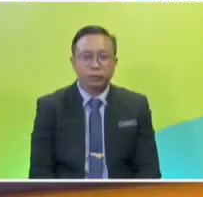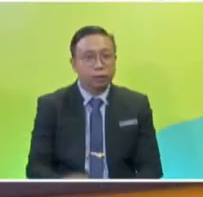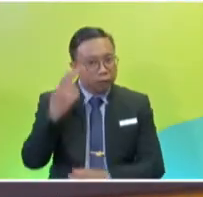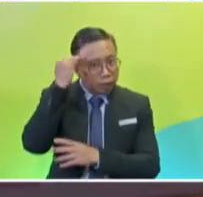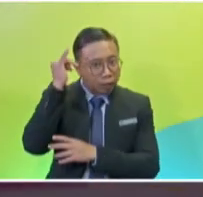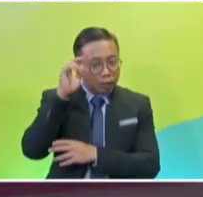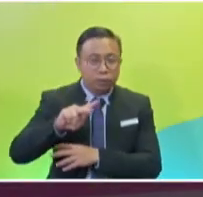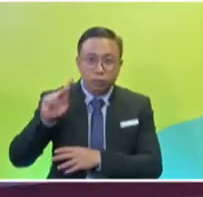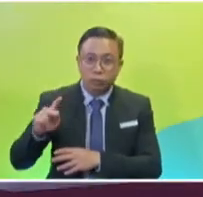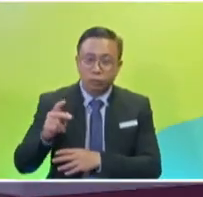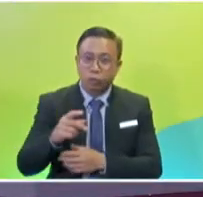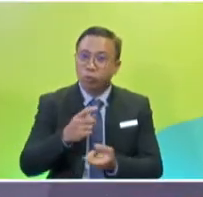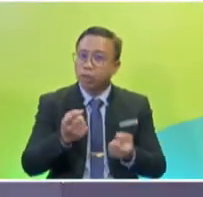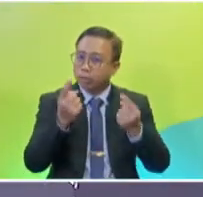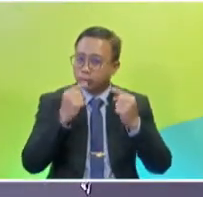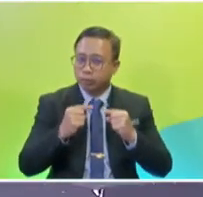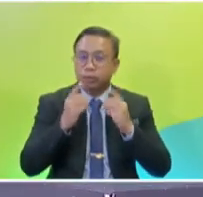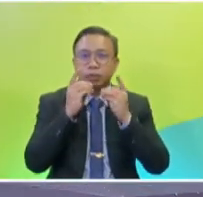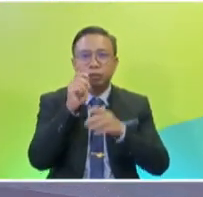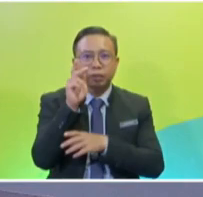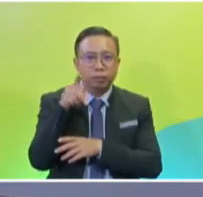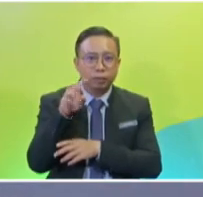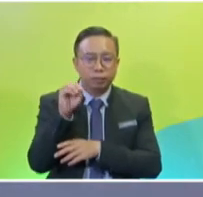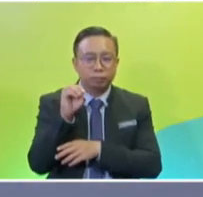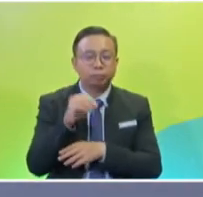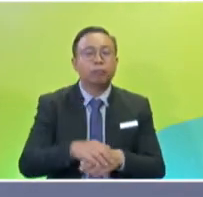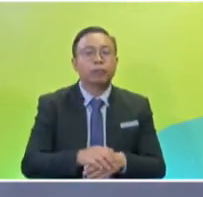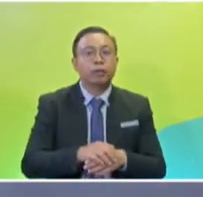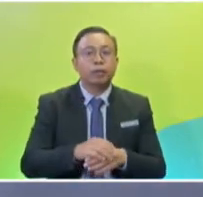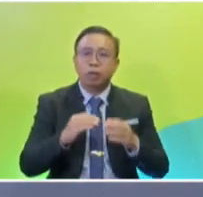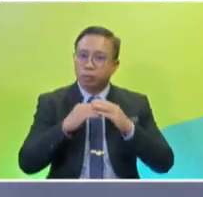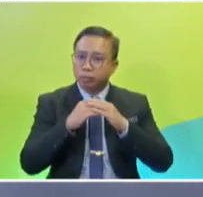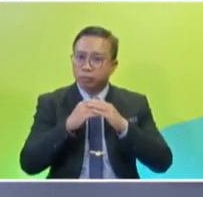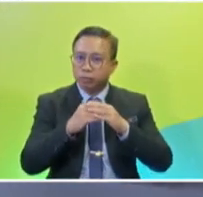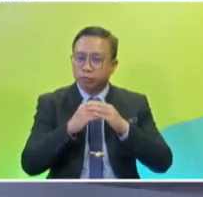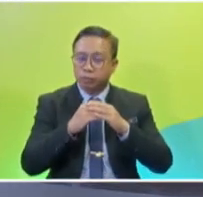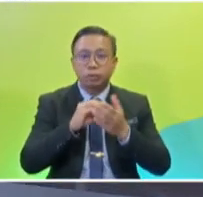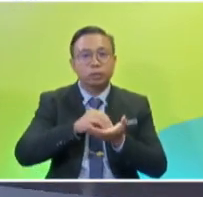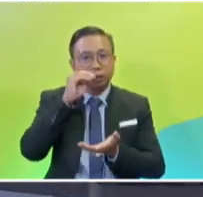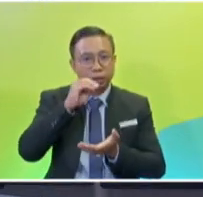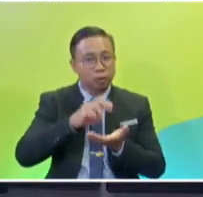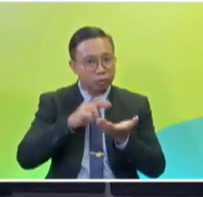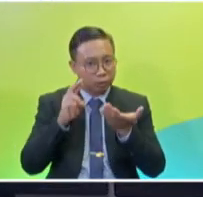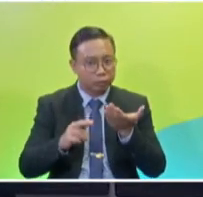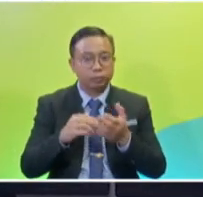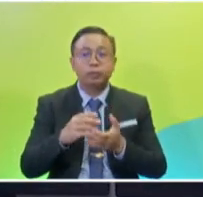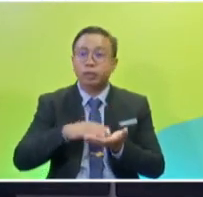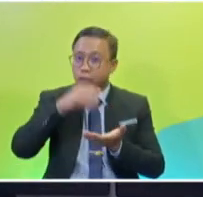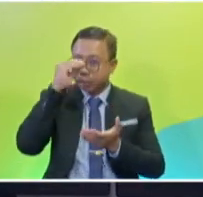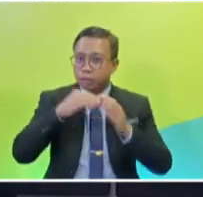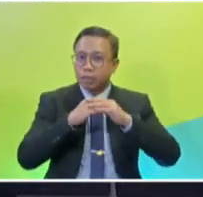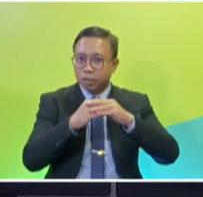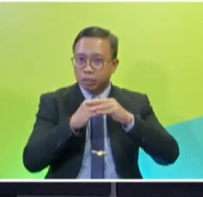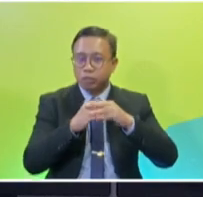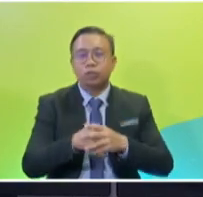Hi Pribils, welcome back to Did It TV KPM, and today our slot is Menengah Rendah. Now today we are learning English and